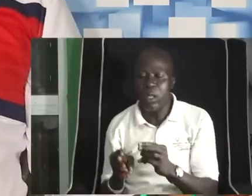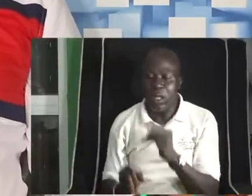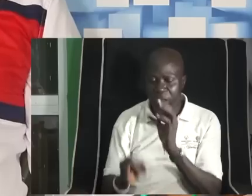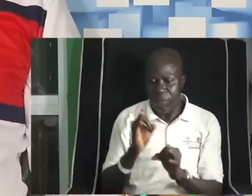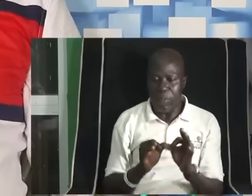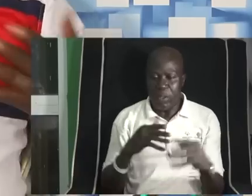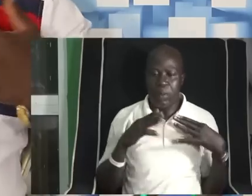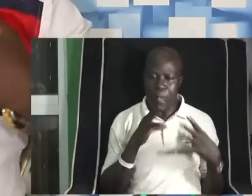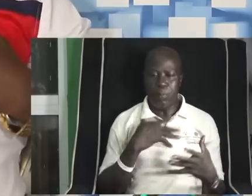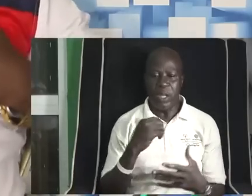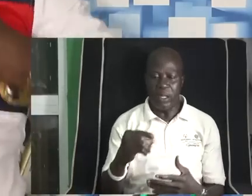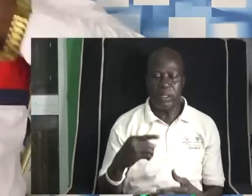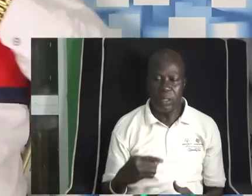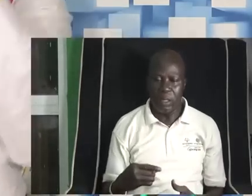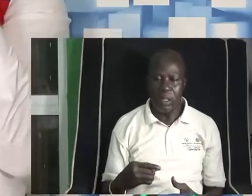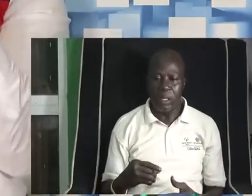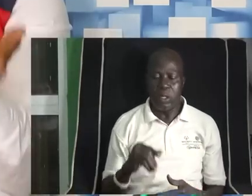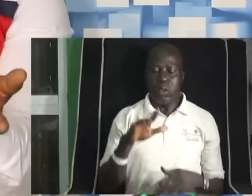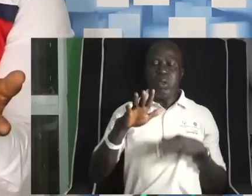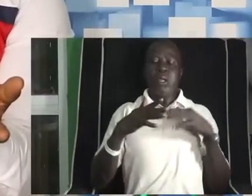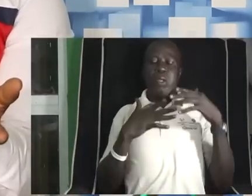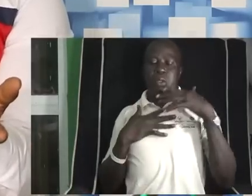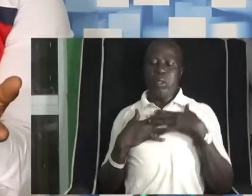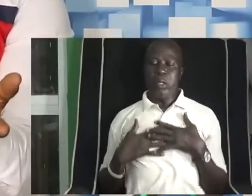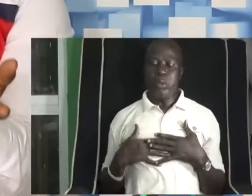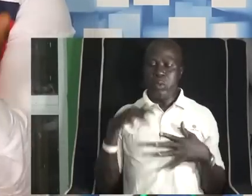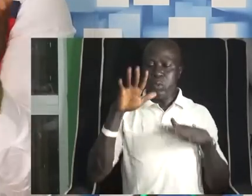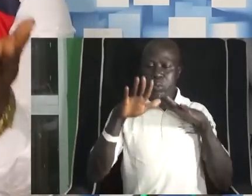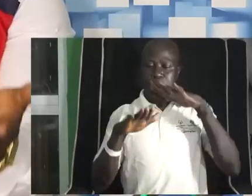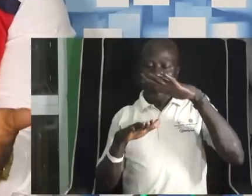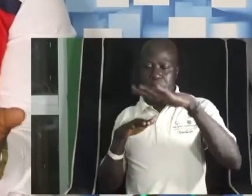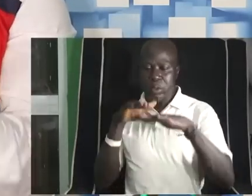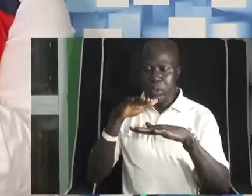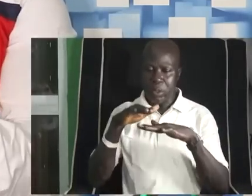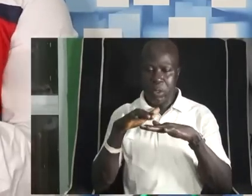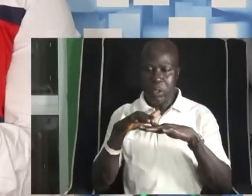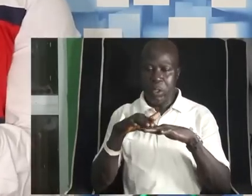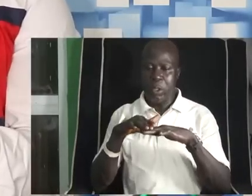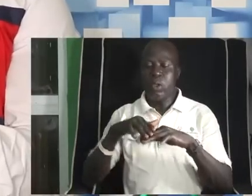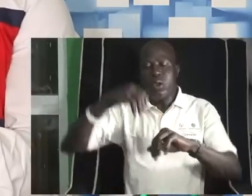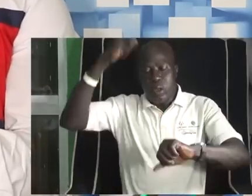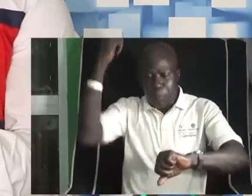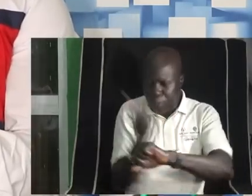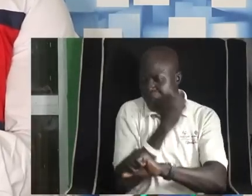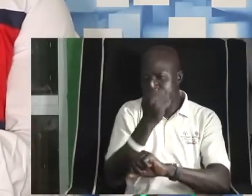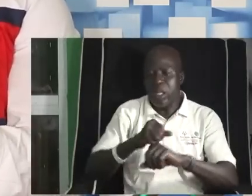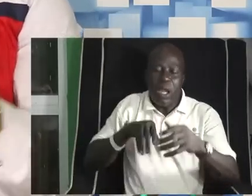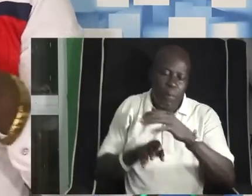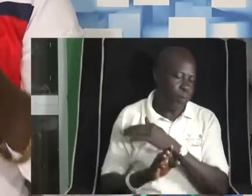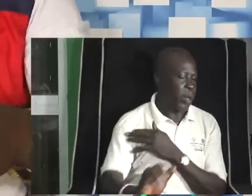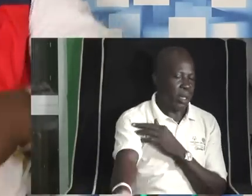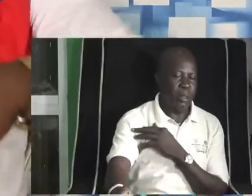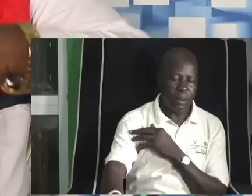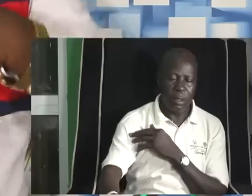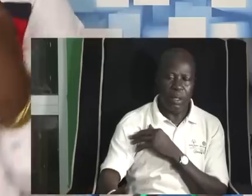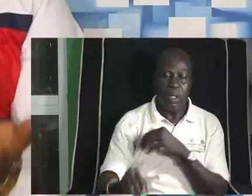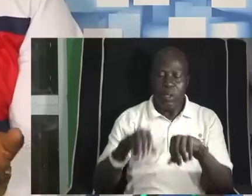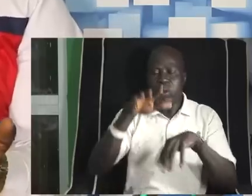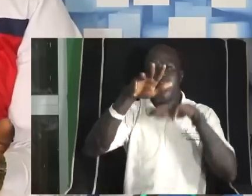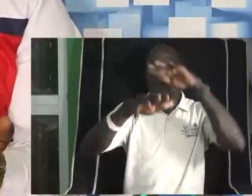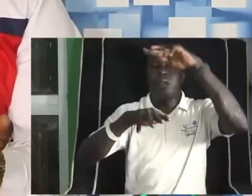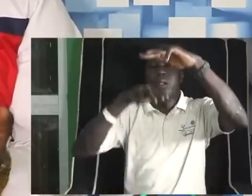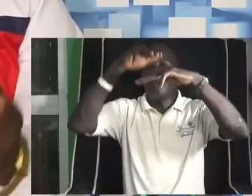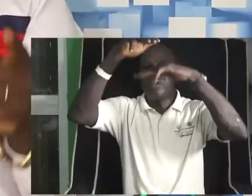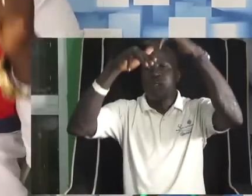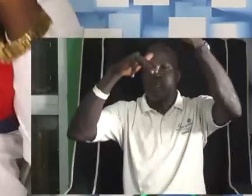want only fire, okay. You can climb it. Only fork. You can break it and fly.